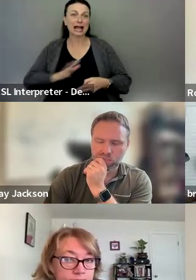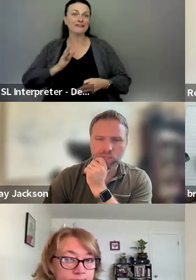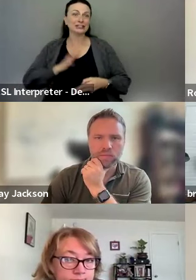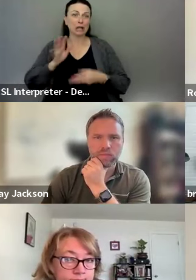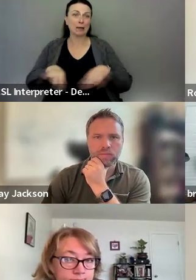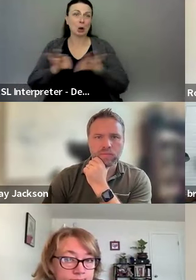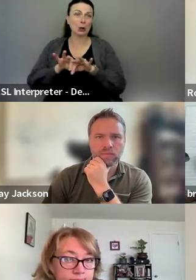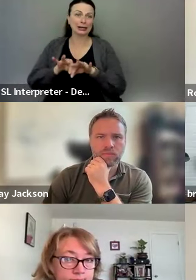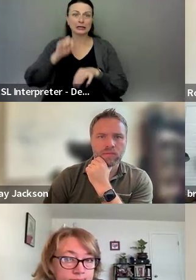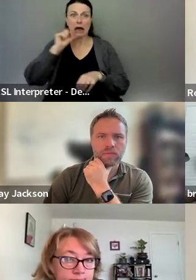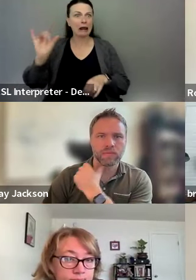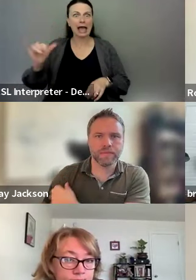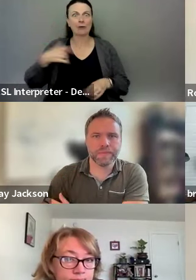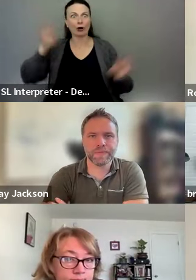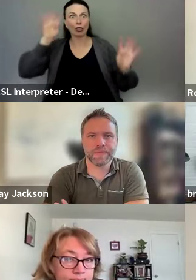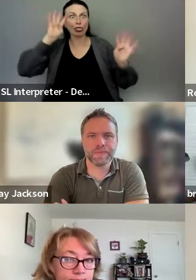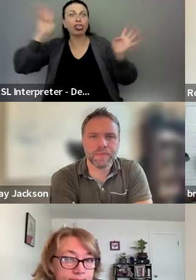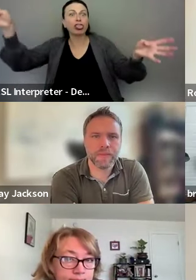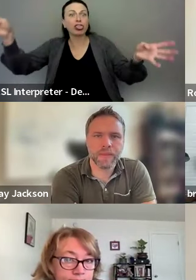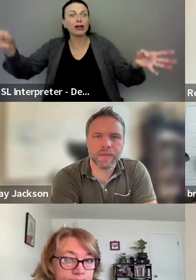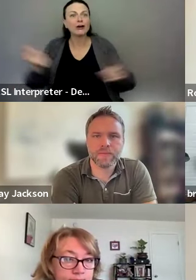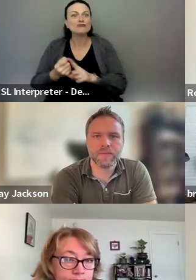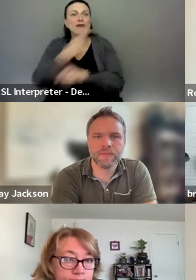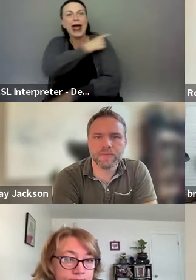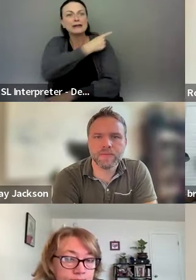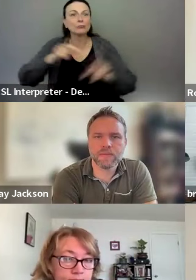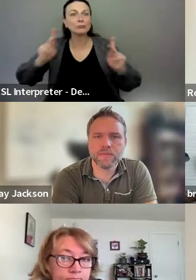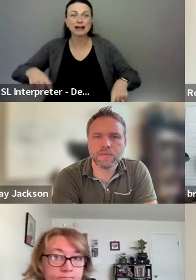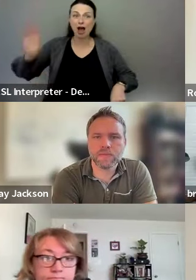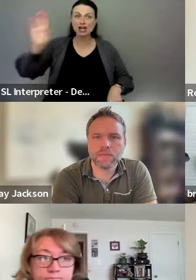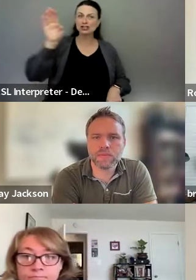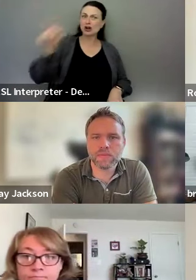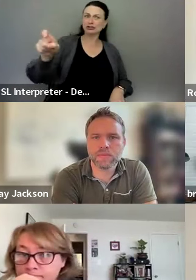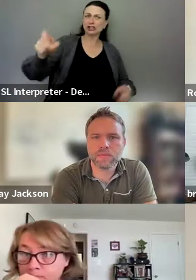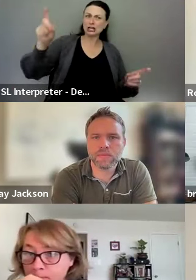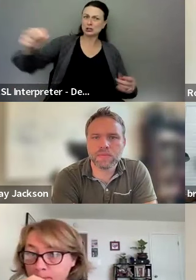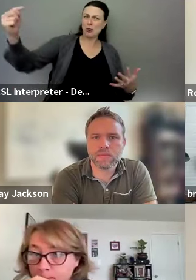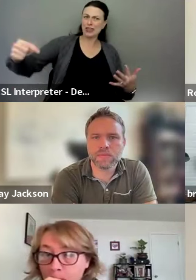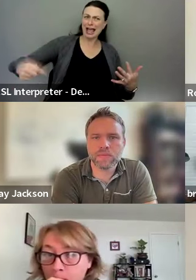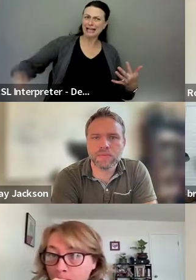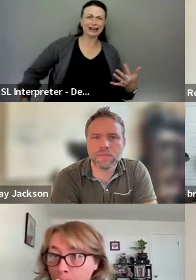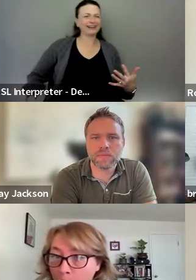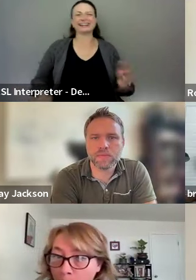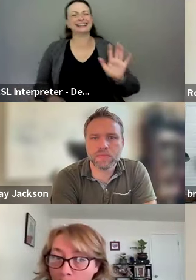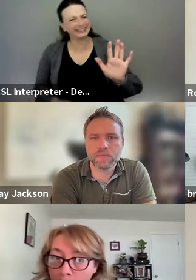well, like, and not like some random person just saying how they should run their events.